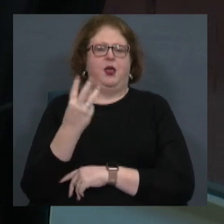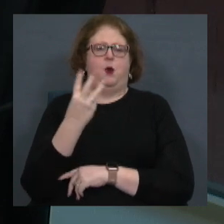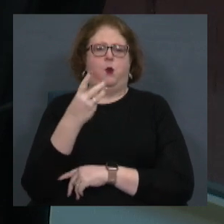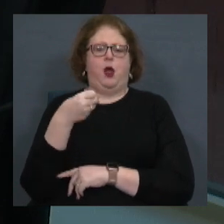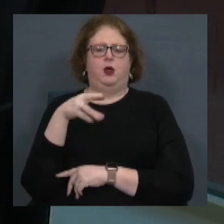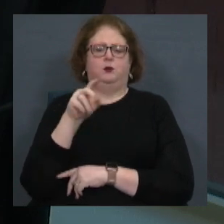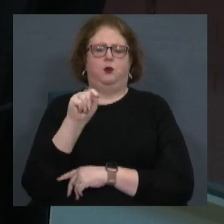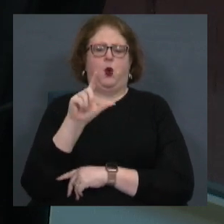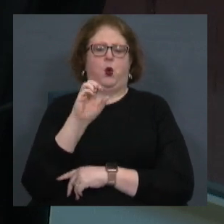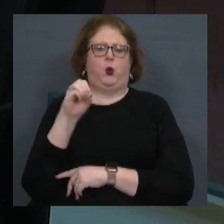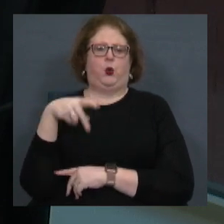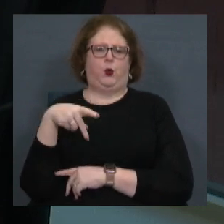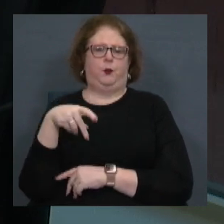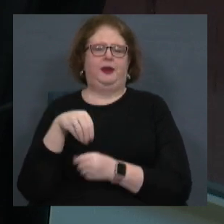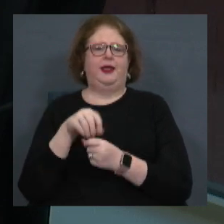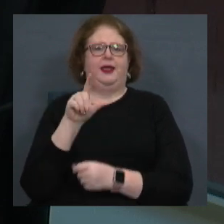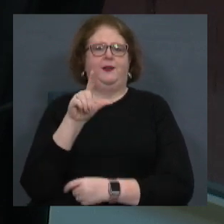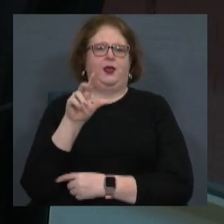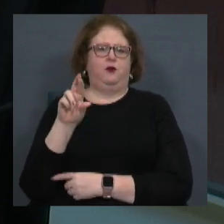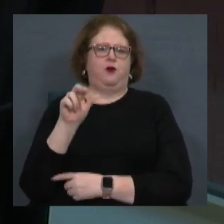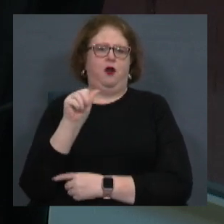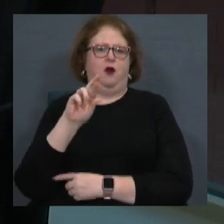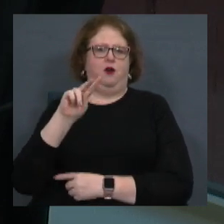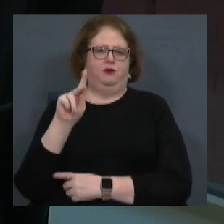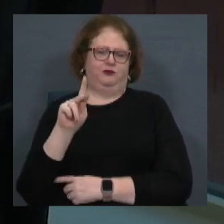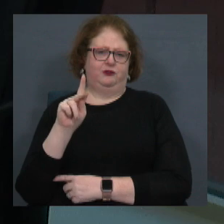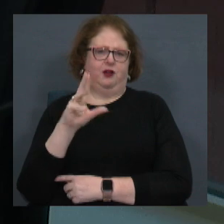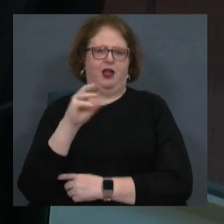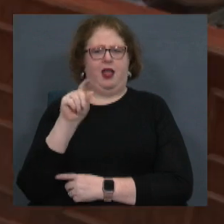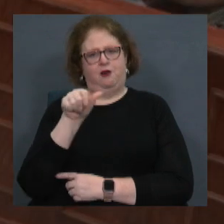Little Rock, Arkansas, and for other purposes.